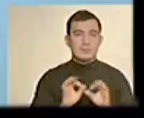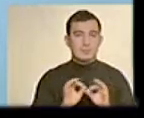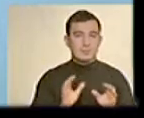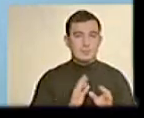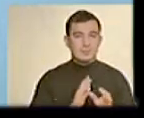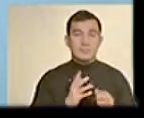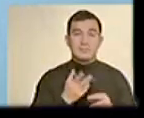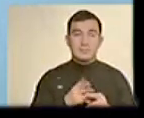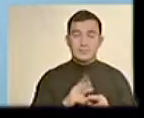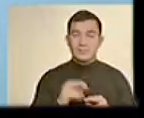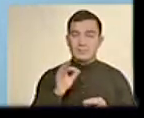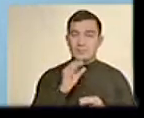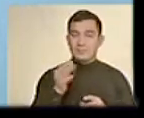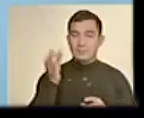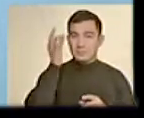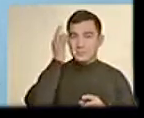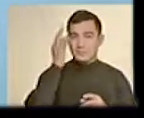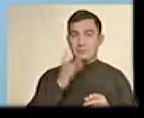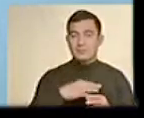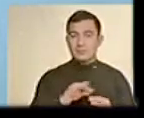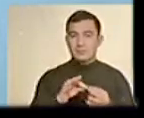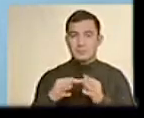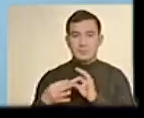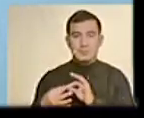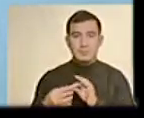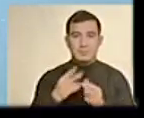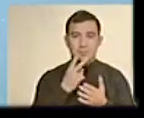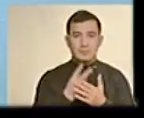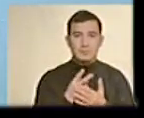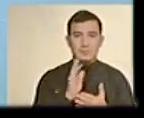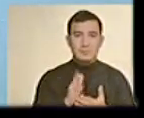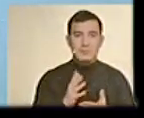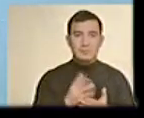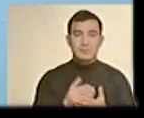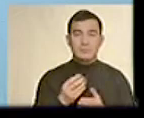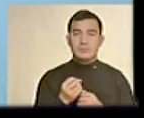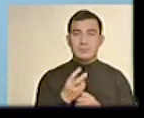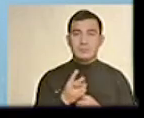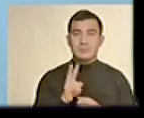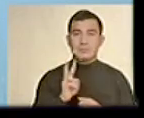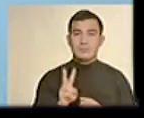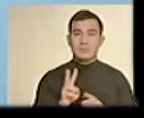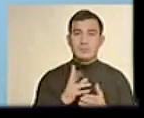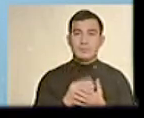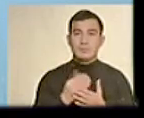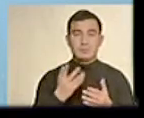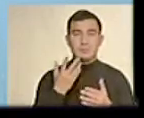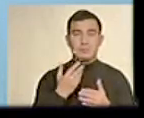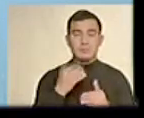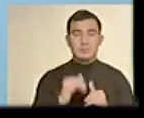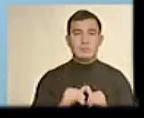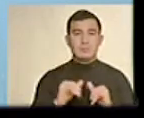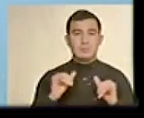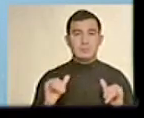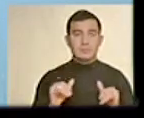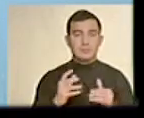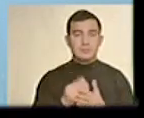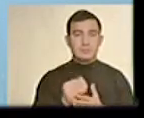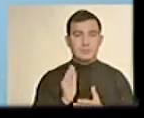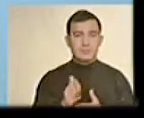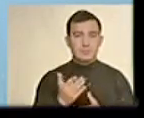kvadratga oshiring. Ya'ni 12 ni kvadratga oshirish uchun 12 ni 12 ga ko'paytirib olar